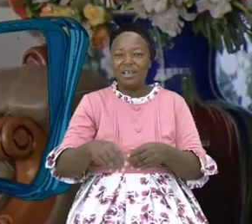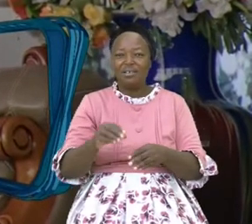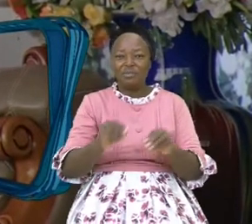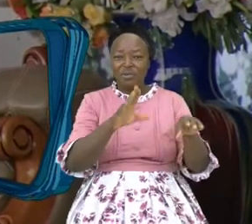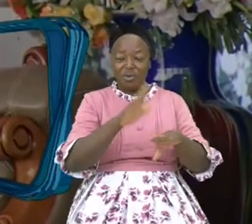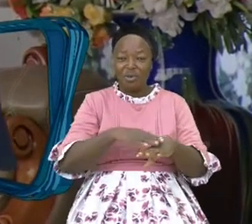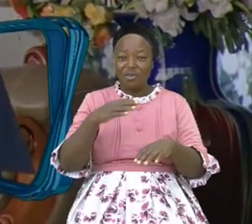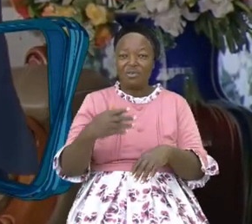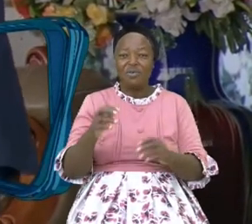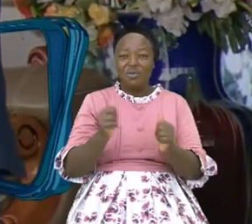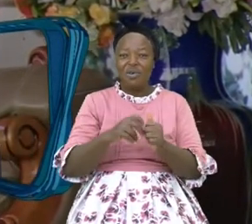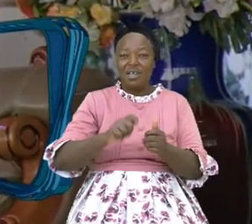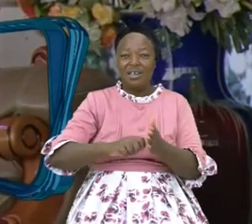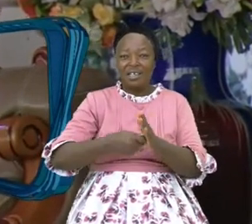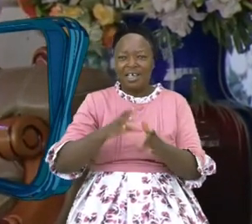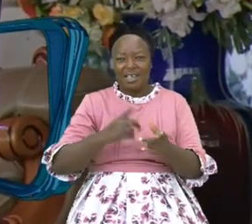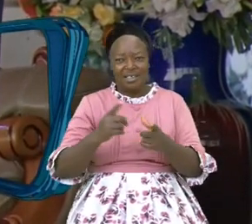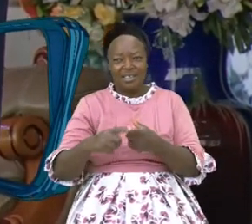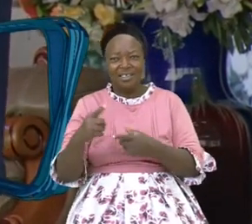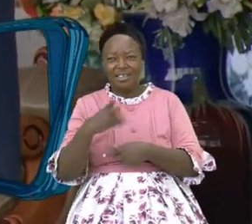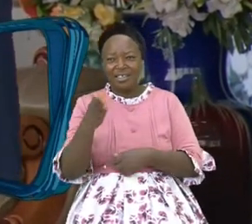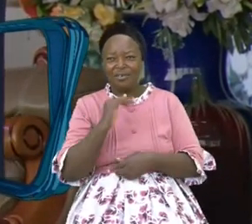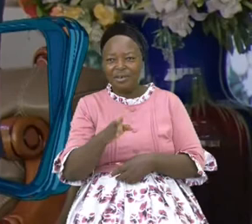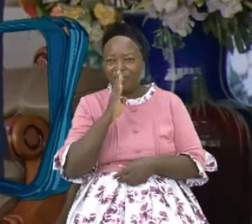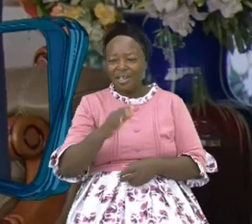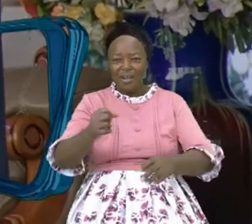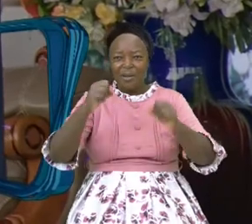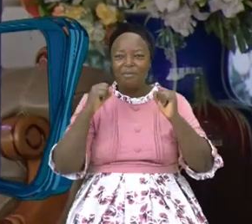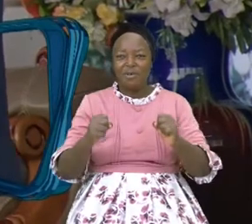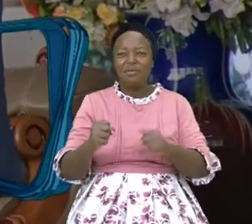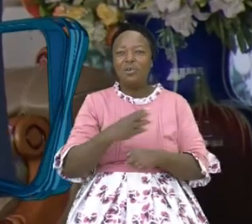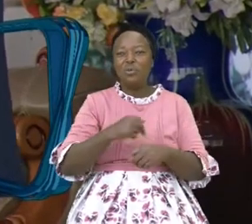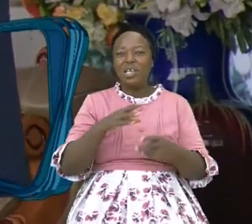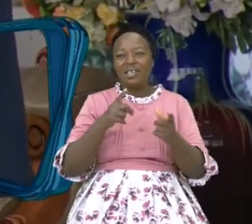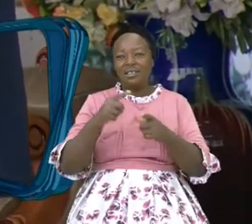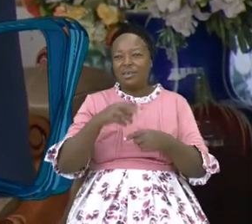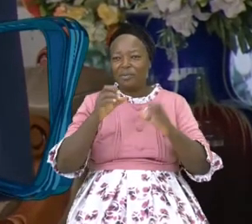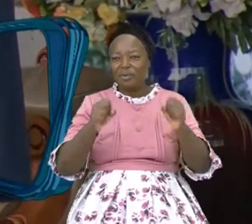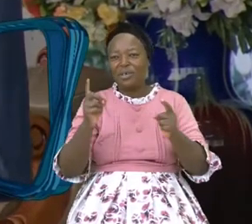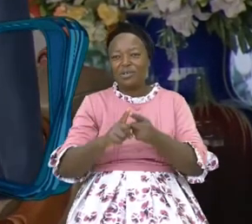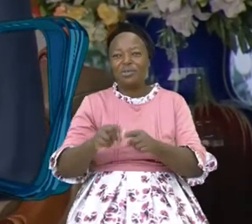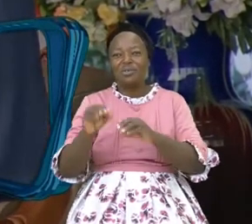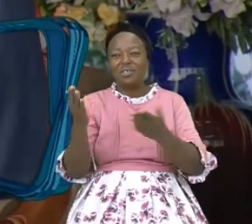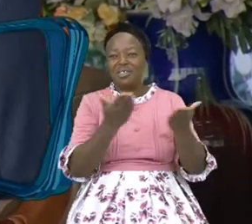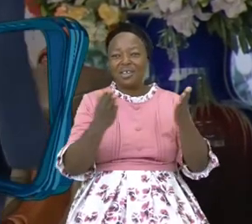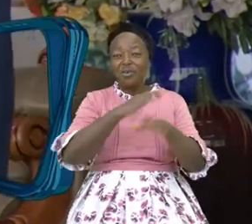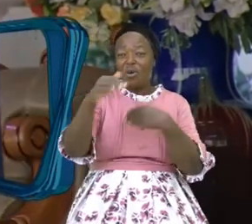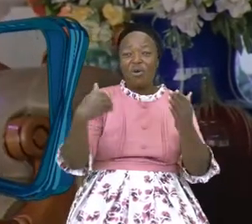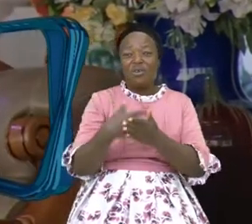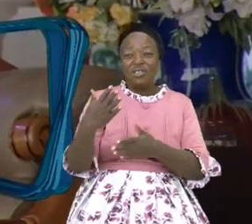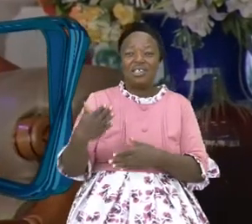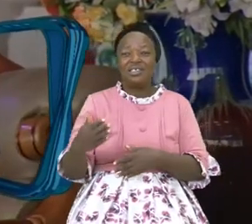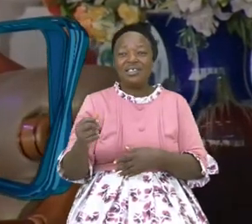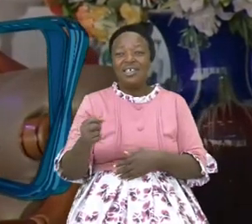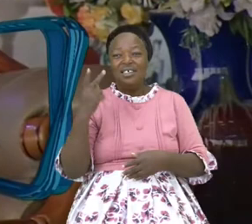key, and then there will be power to serve all the gadgets you have on